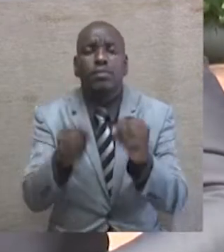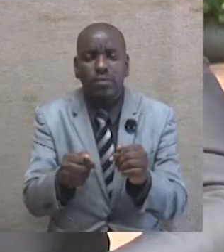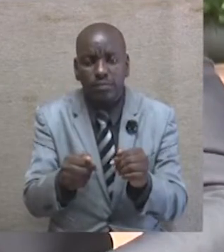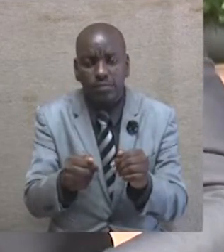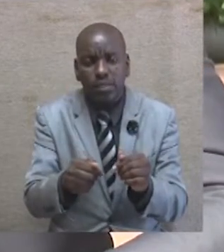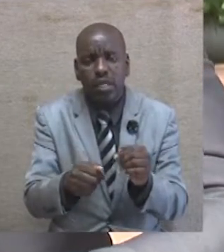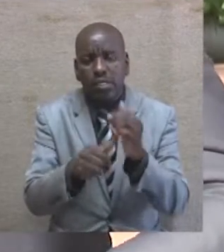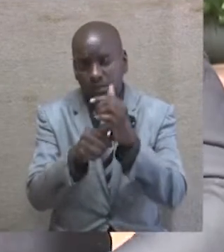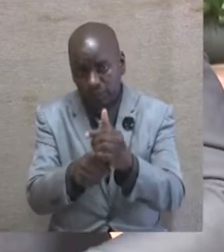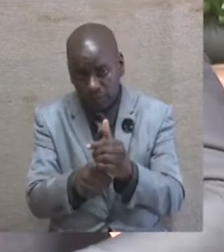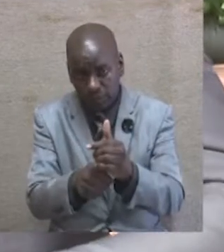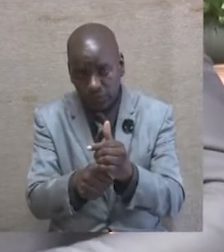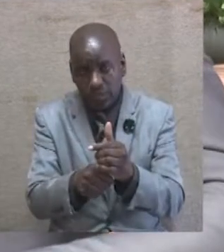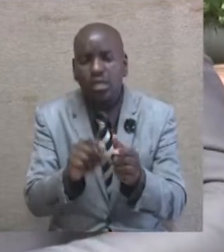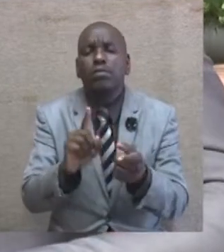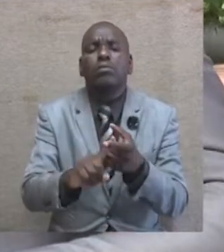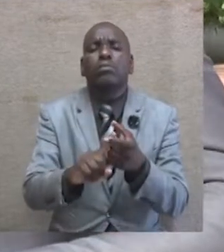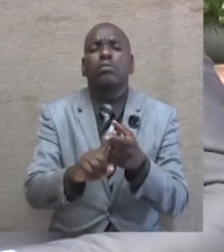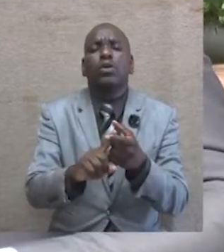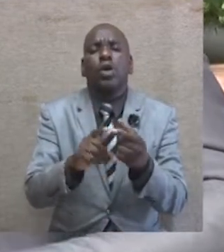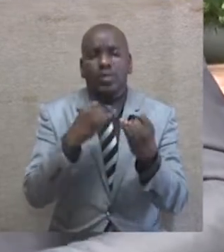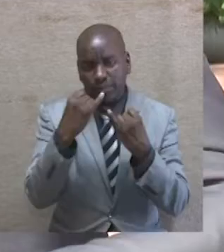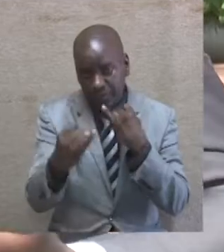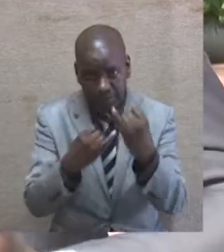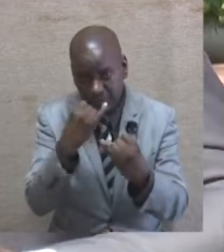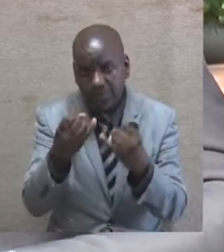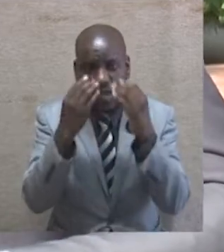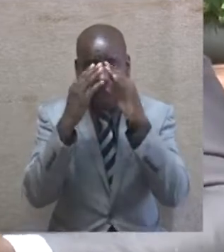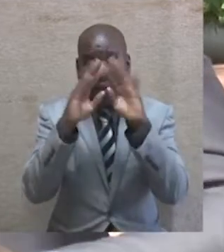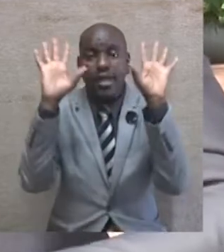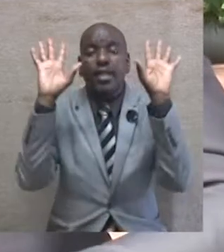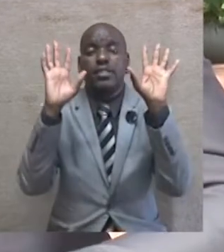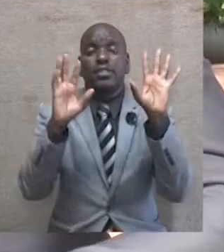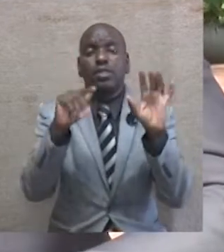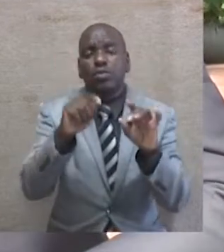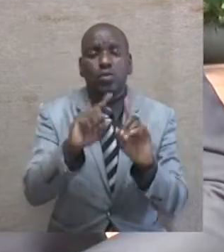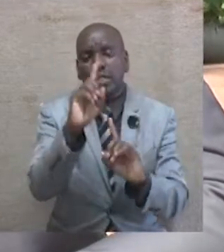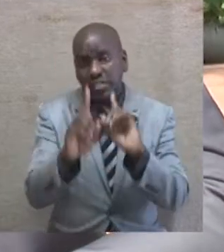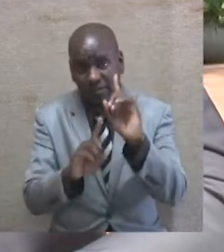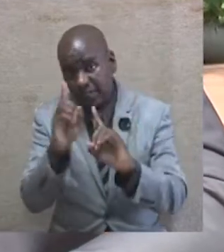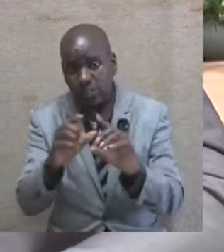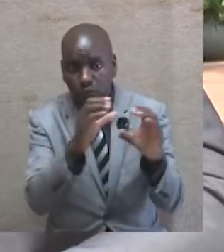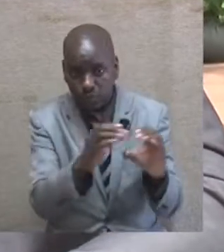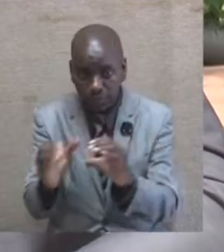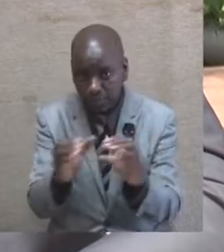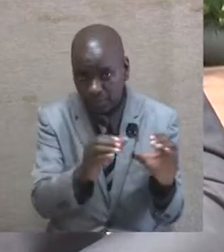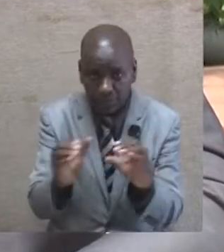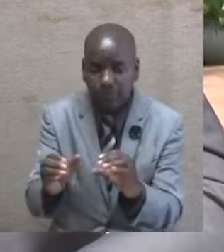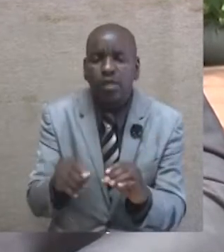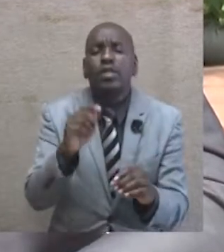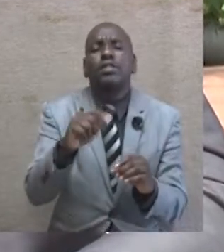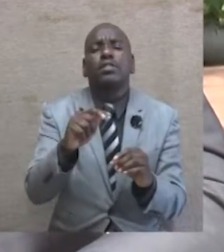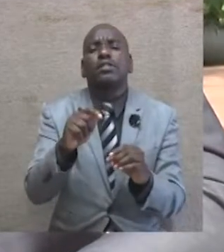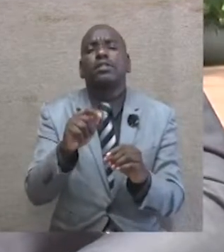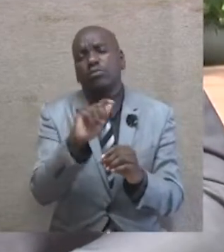terms of capacity, in terms of the knowledge, to be able to bring dissemination and awareness to different target groups in